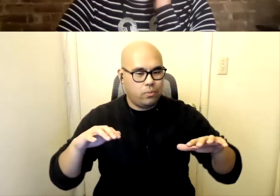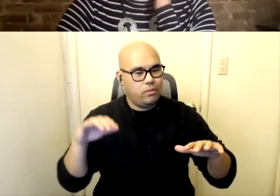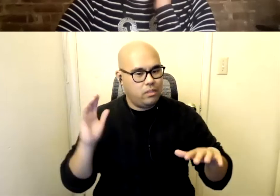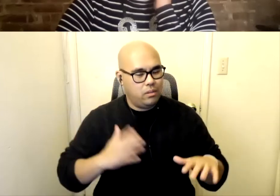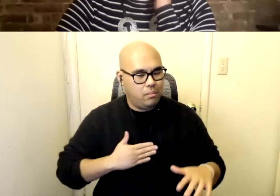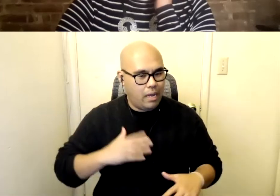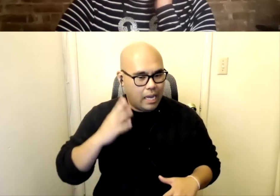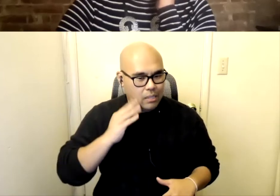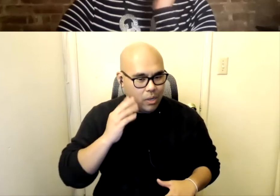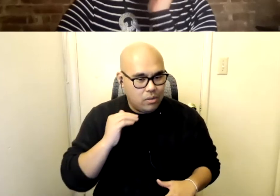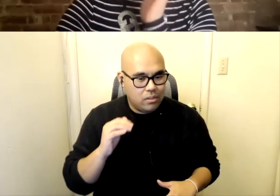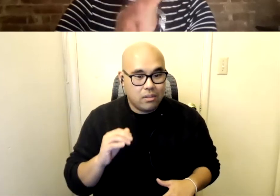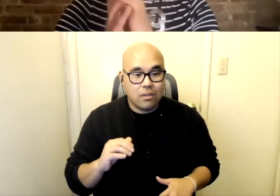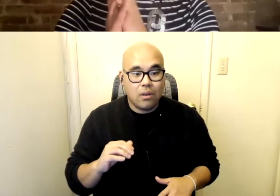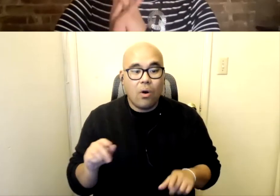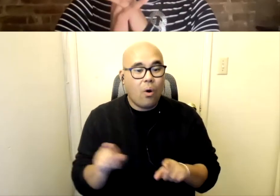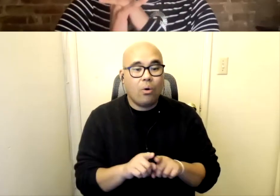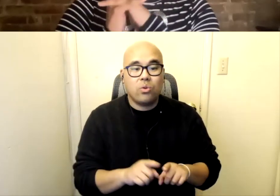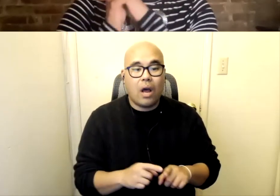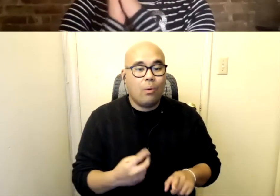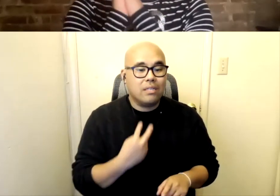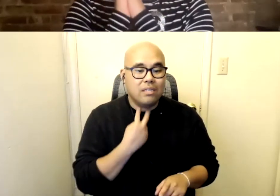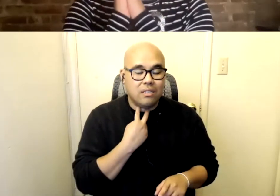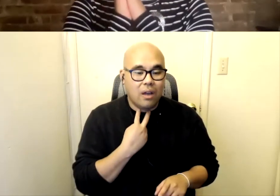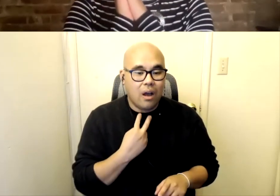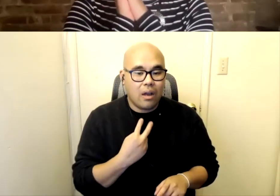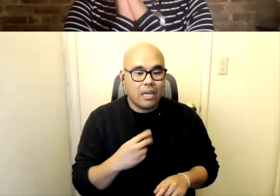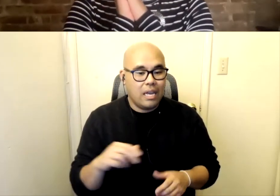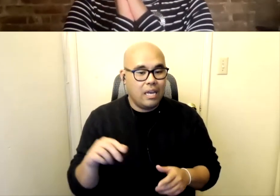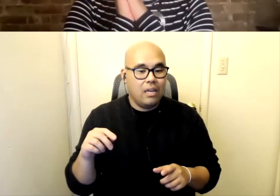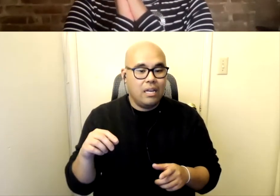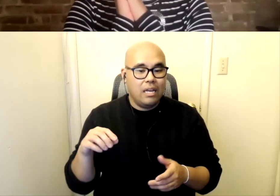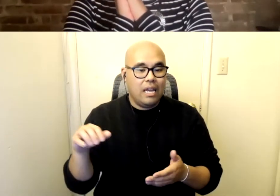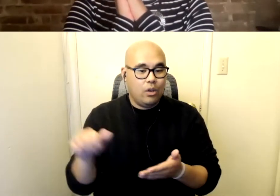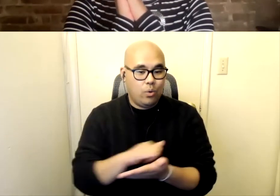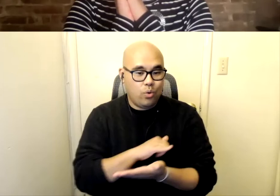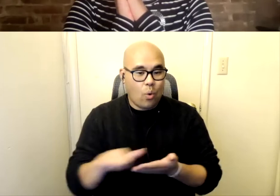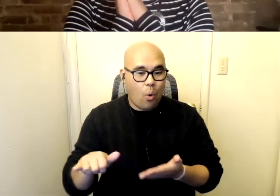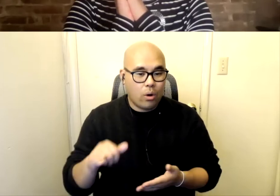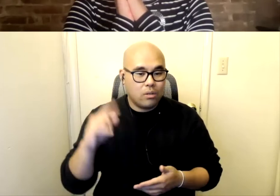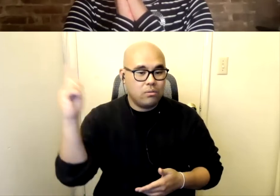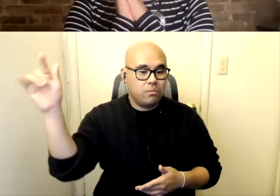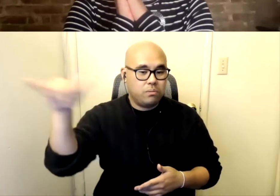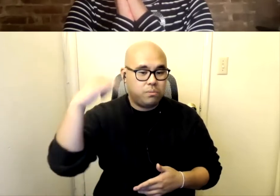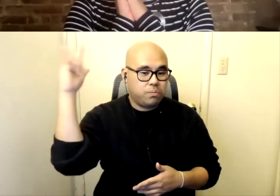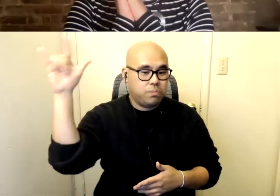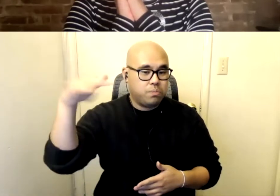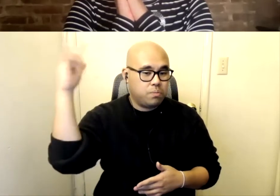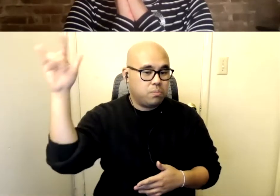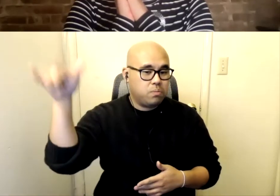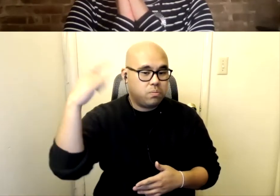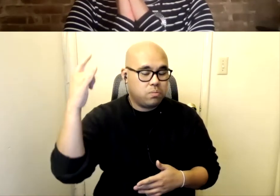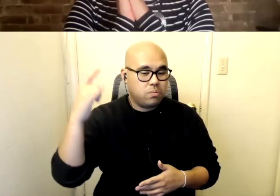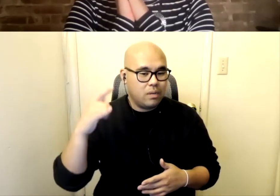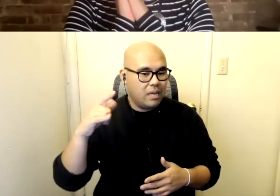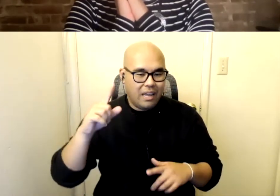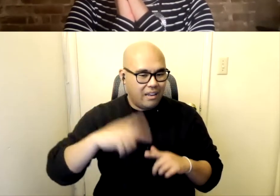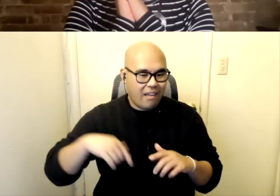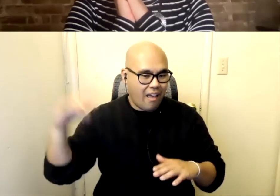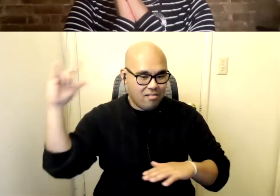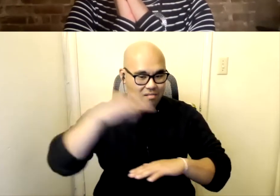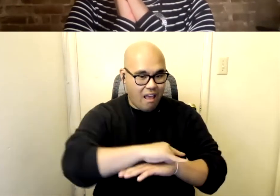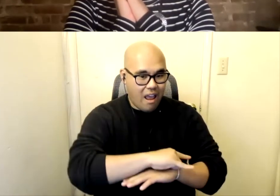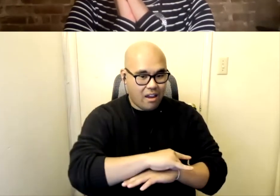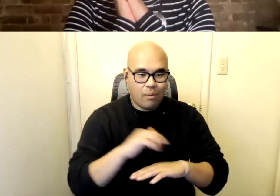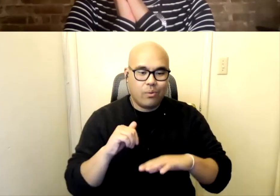once stuck in the air over New York trying to land and ended up getting diverted to Hartford. So that was also